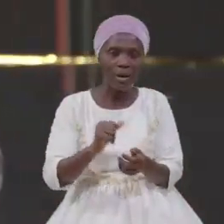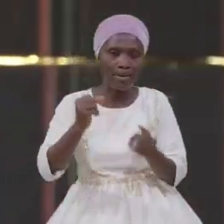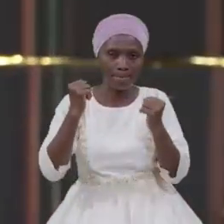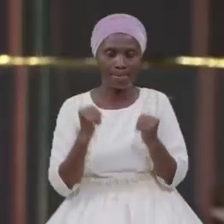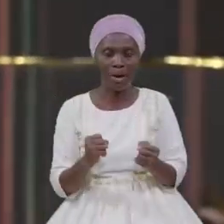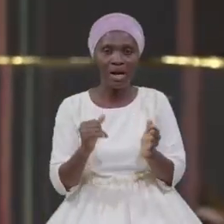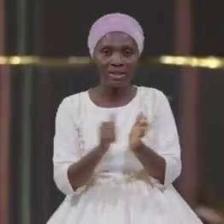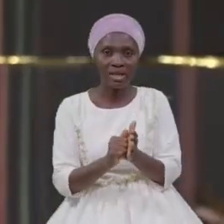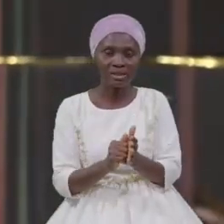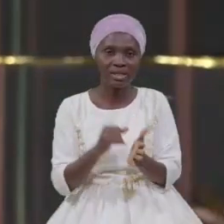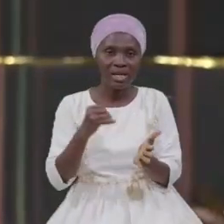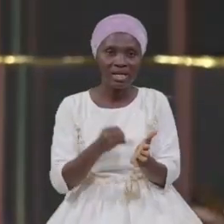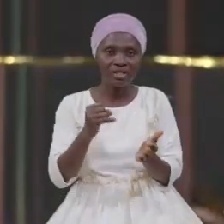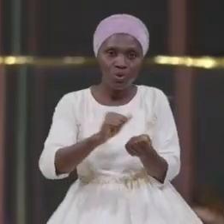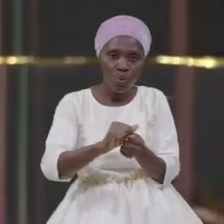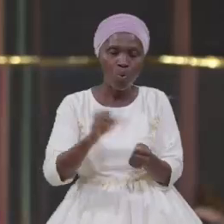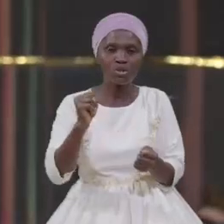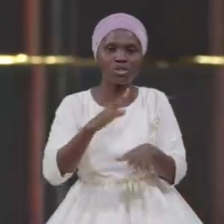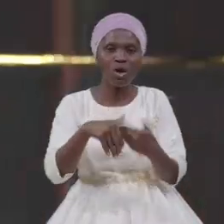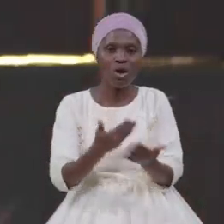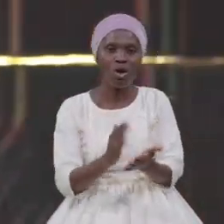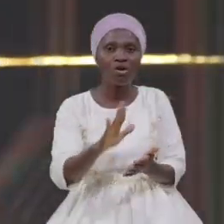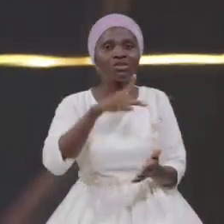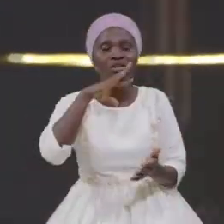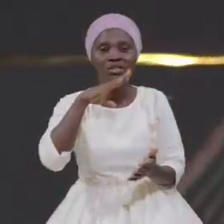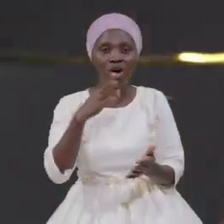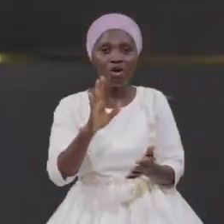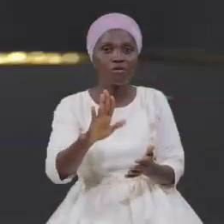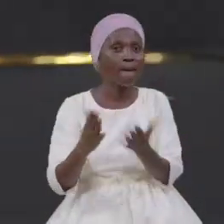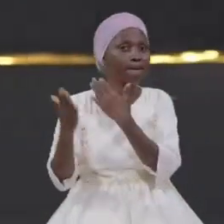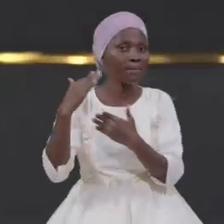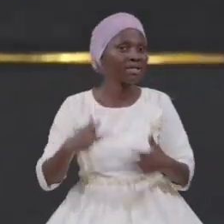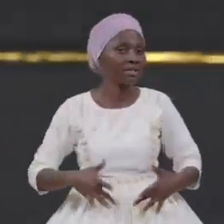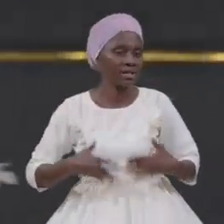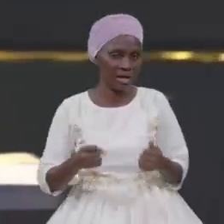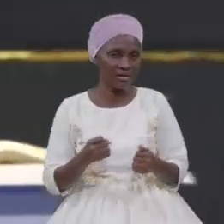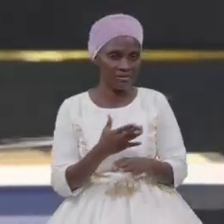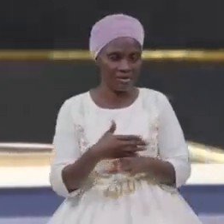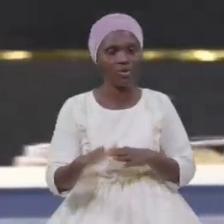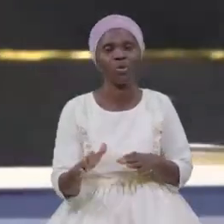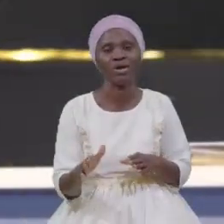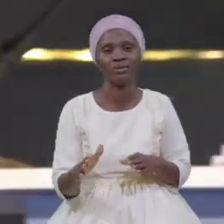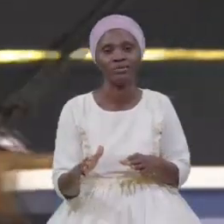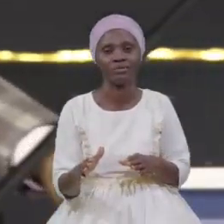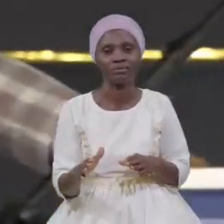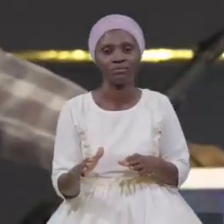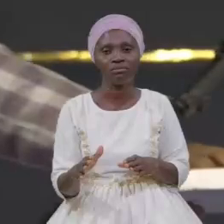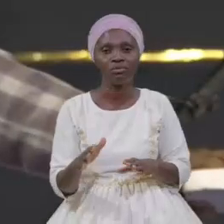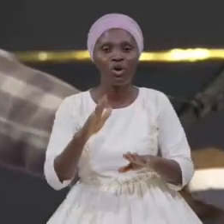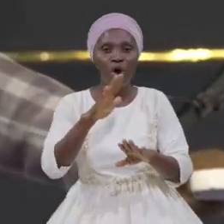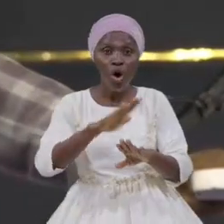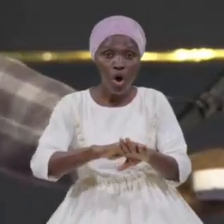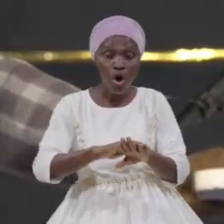the stain of your past life. Washes it away. On the condition you